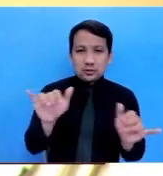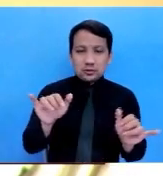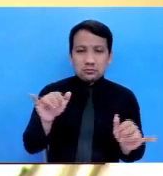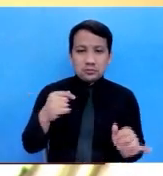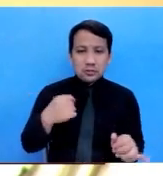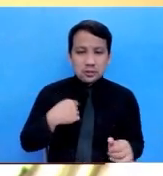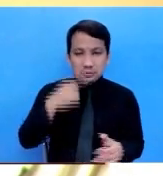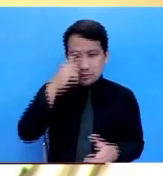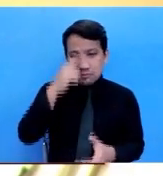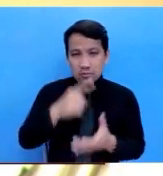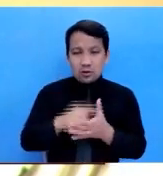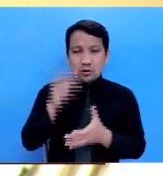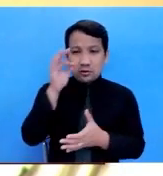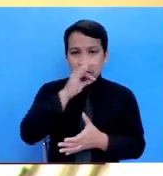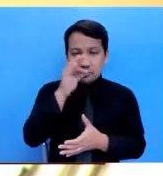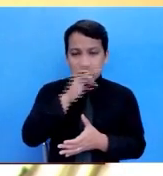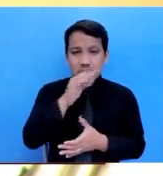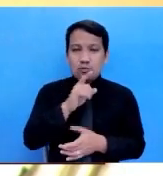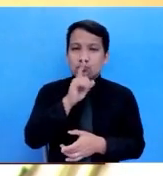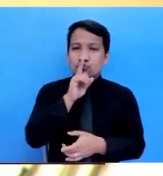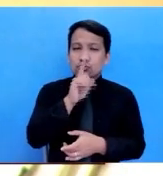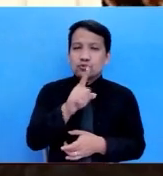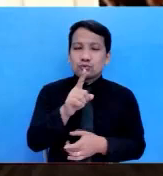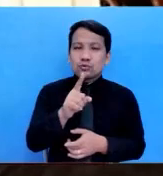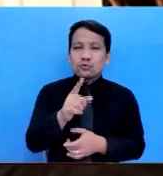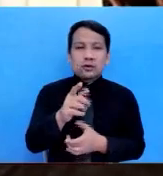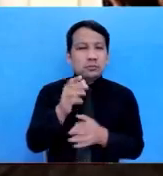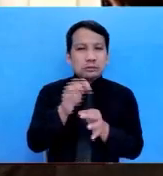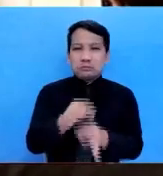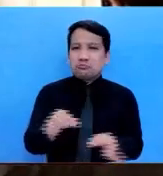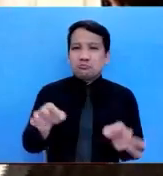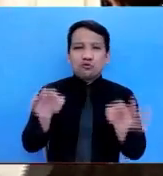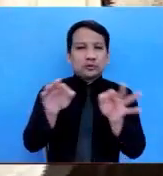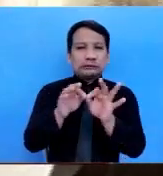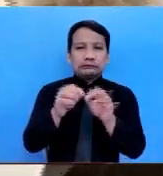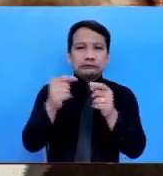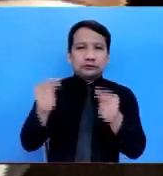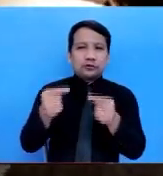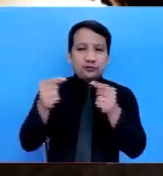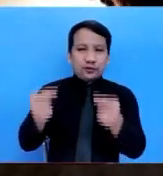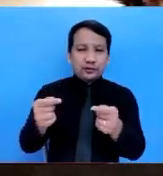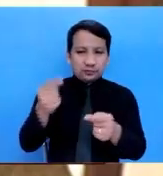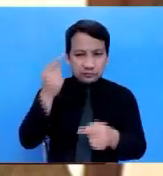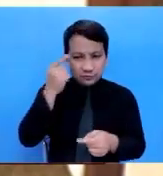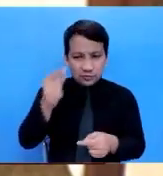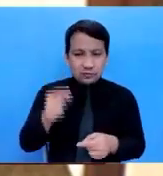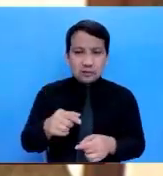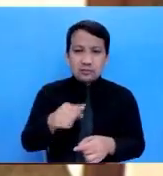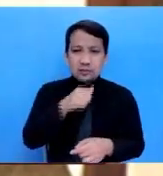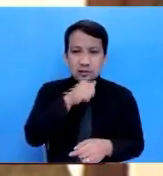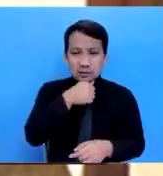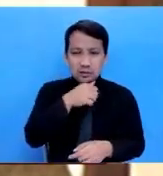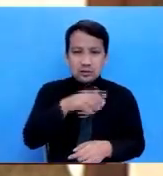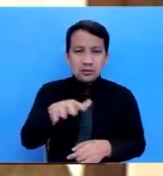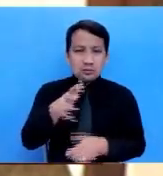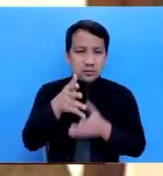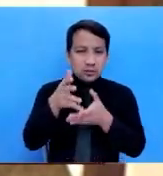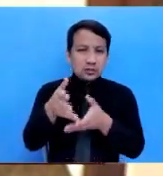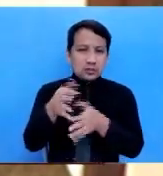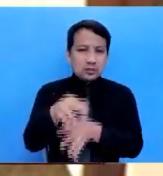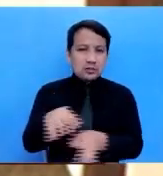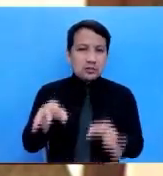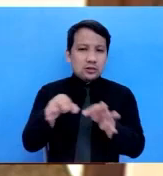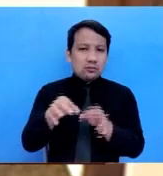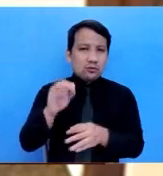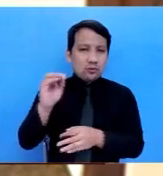that the Filipino is really worth fighting for." Para naman kay Ateneo President Father Bobby Yap, nag-iwan ng kanyang sariling tatak